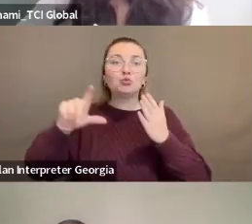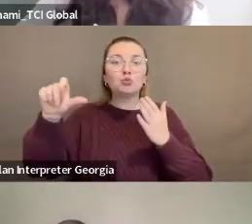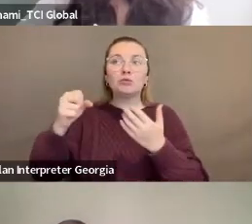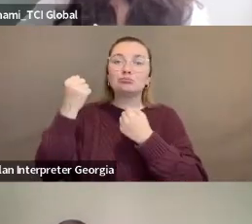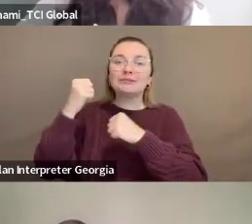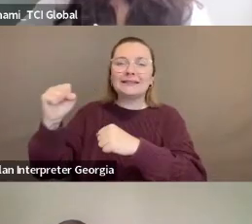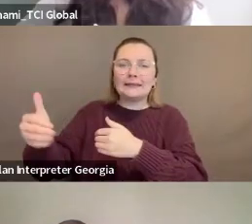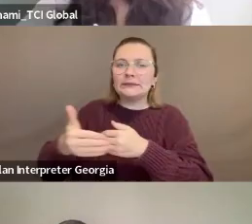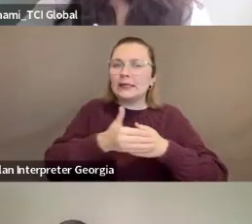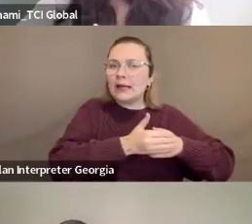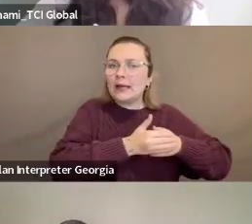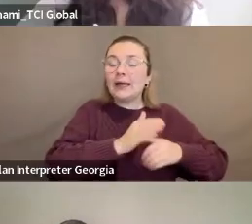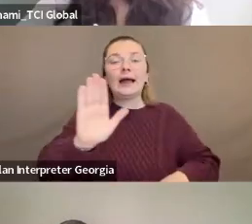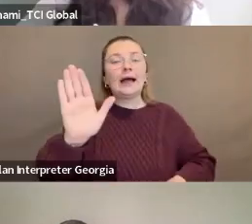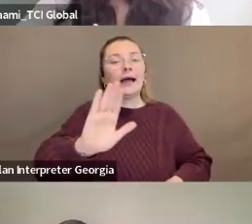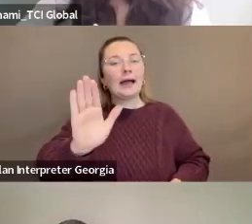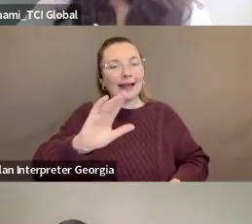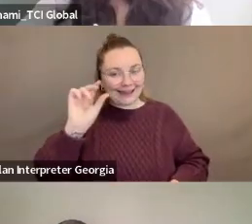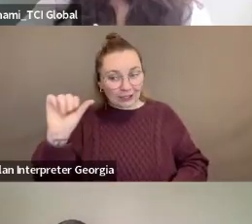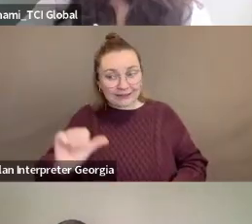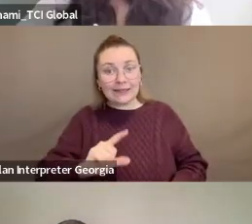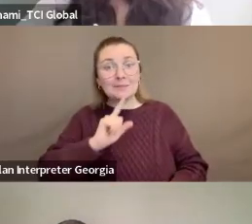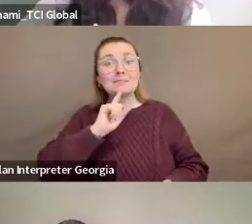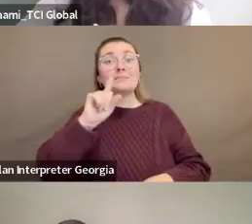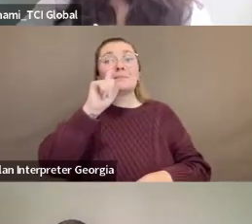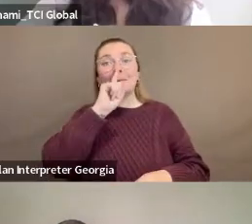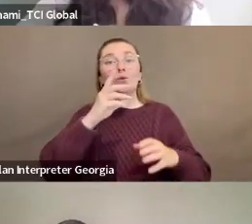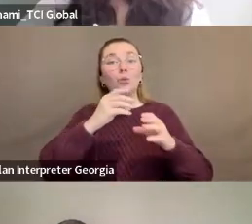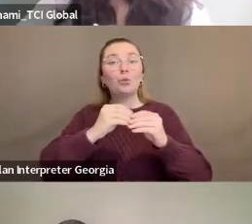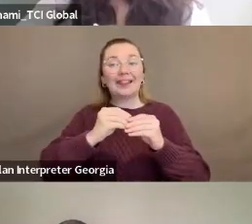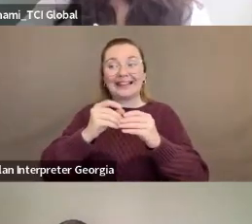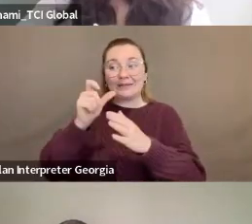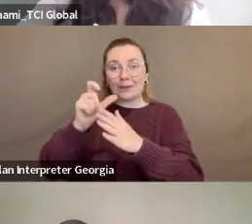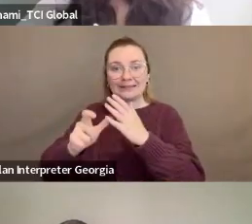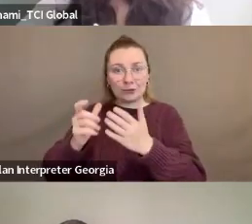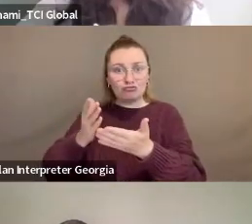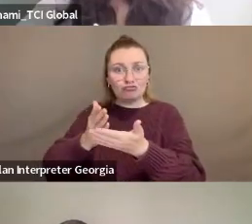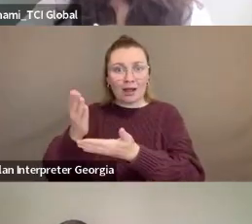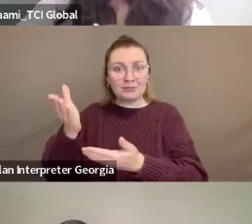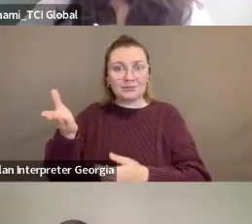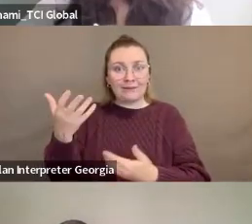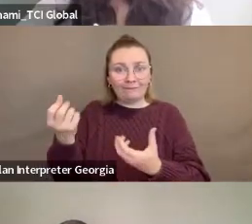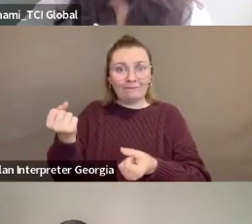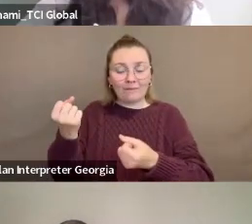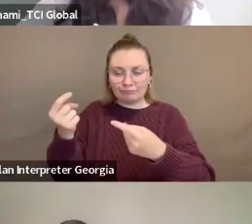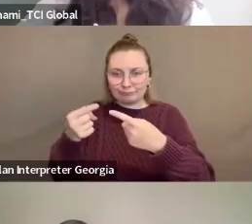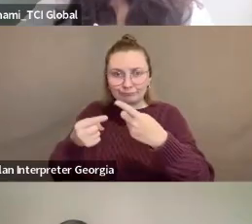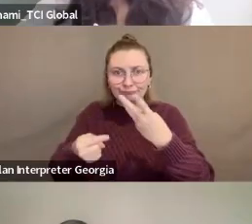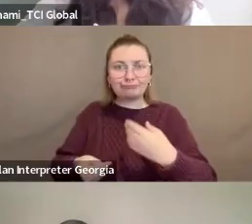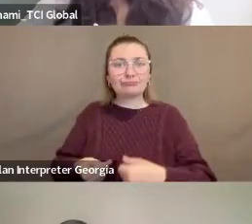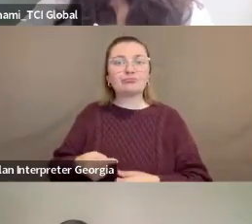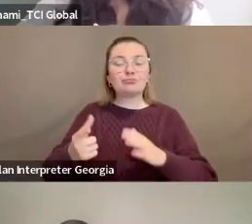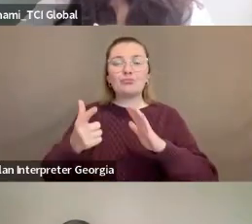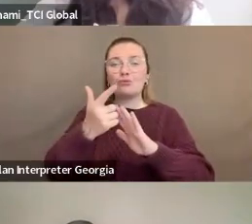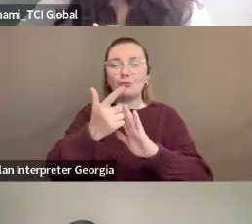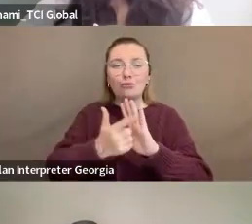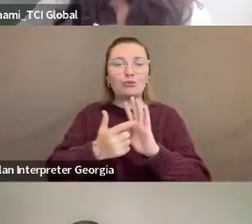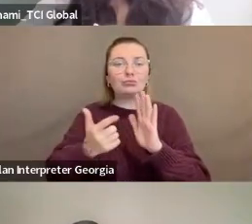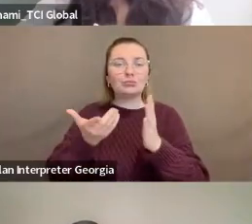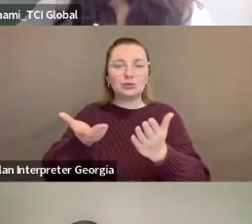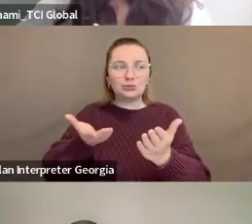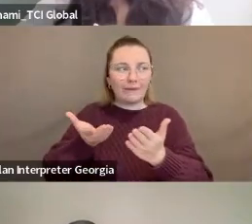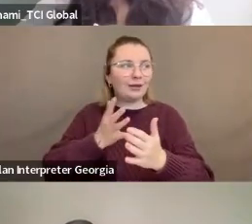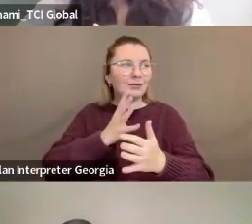protected. It said that persons with disabilities are rights holders. It said that laws, services, communities,